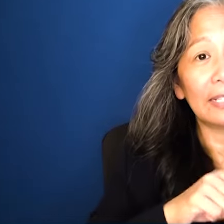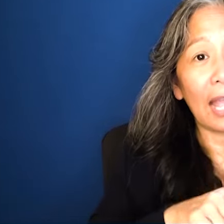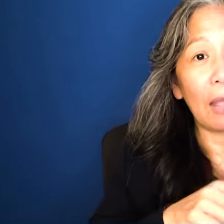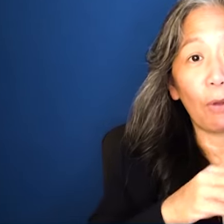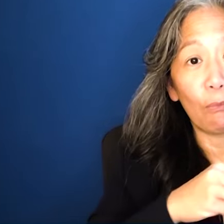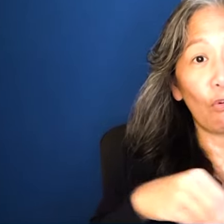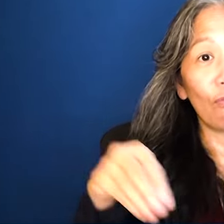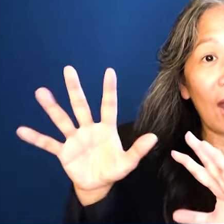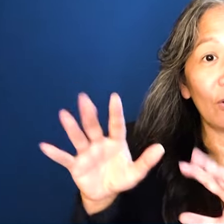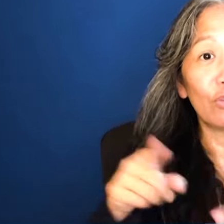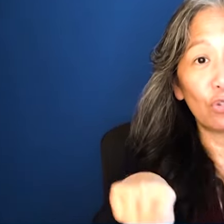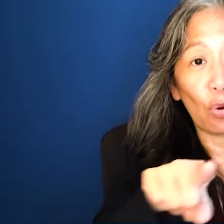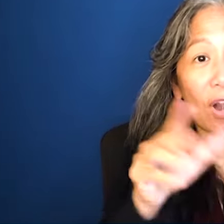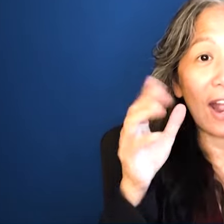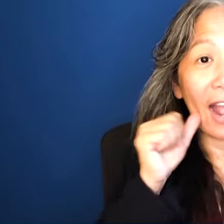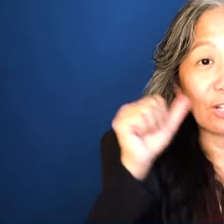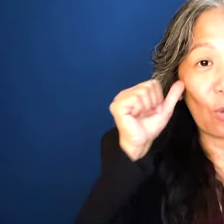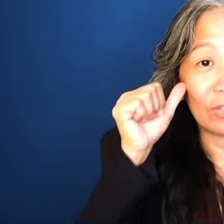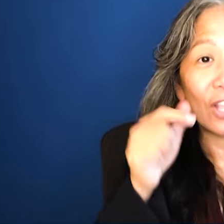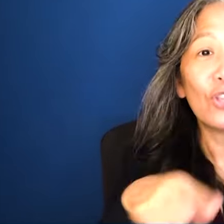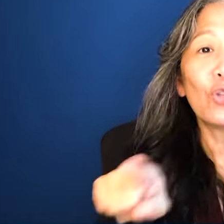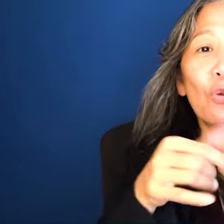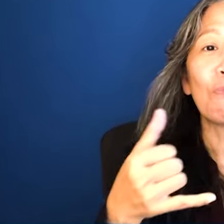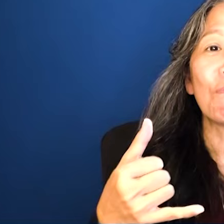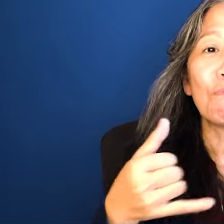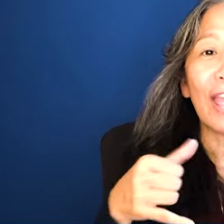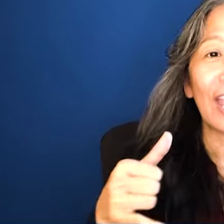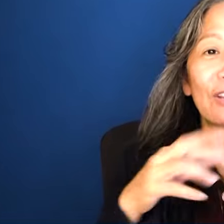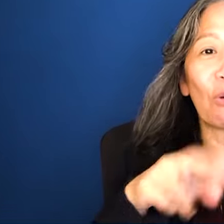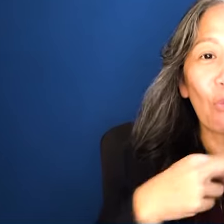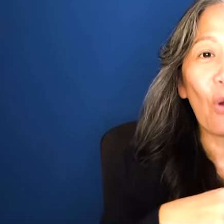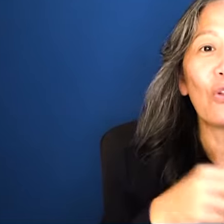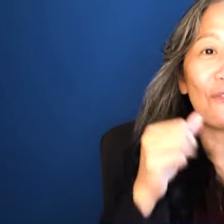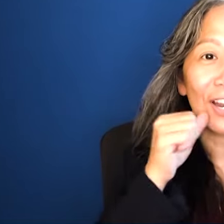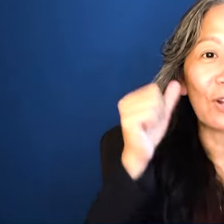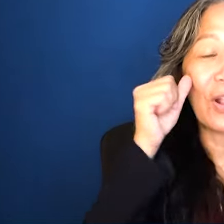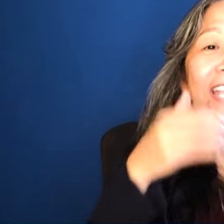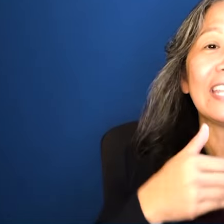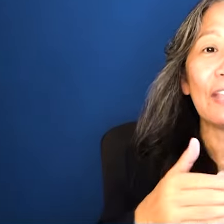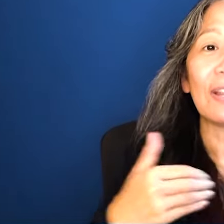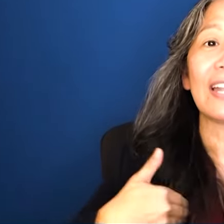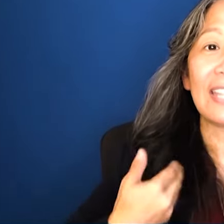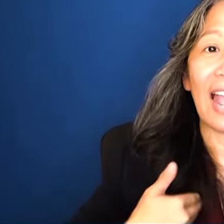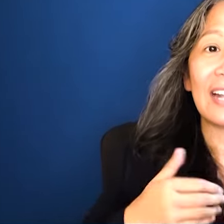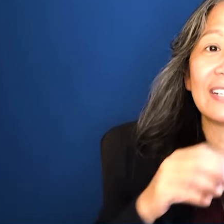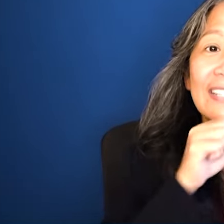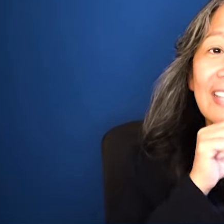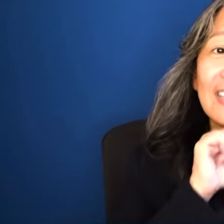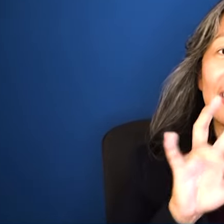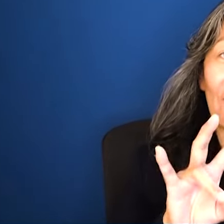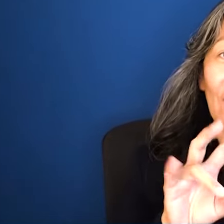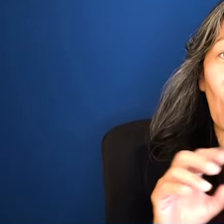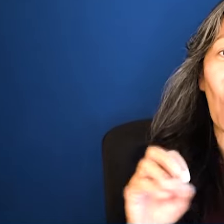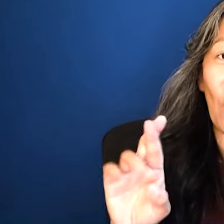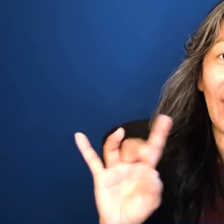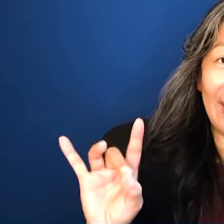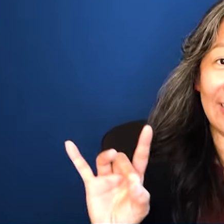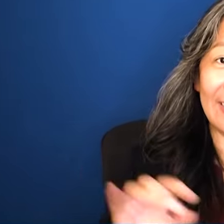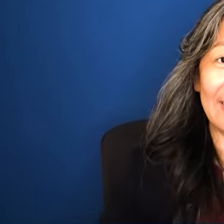by the time you both moved out, you were adults, you were playing the role of an adult even as early as